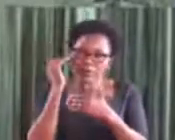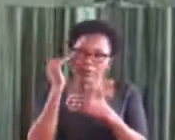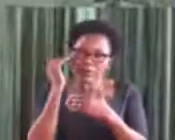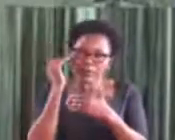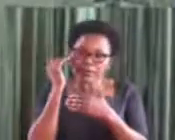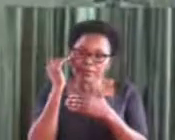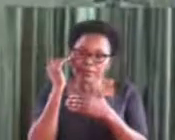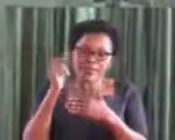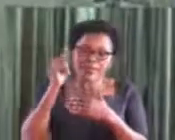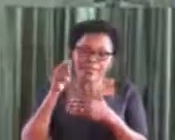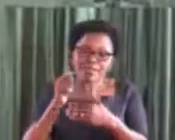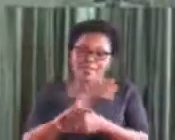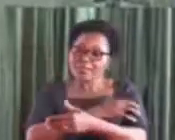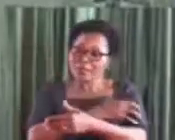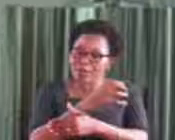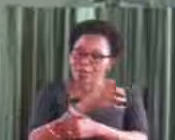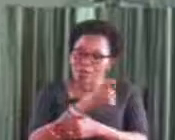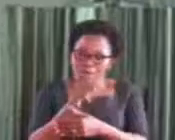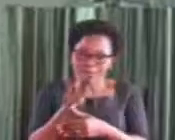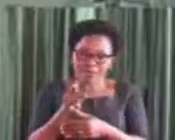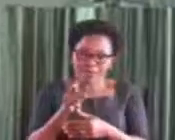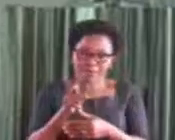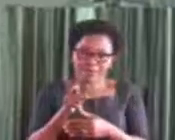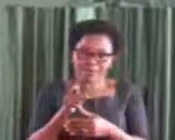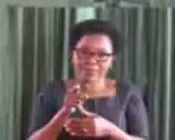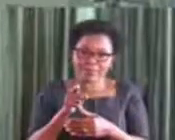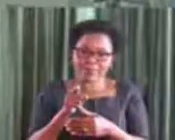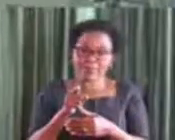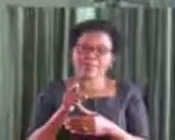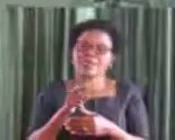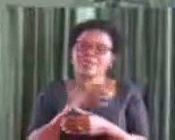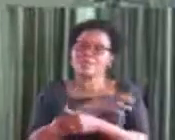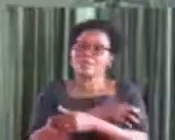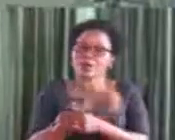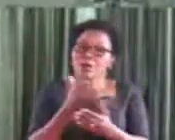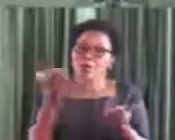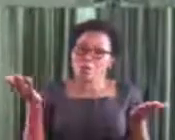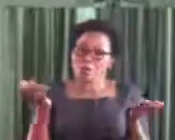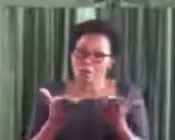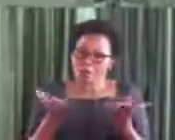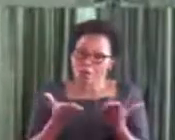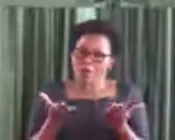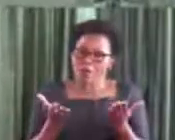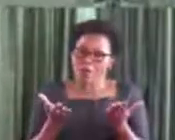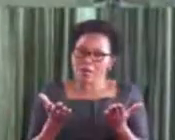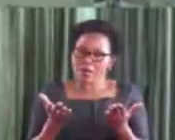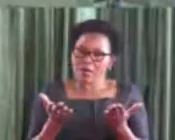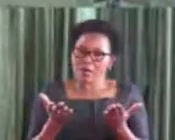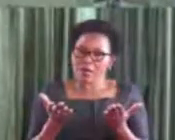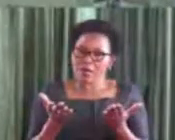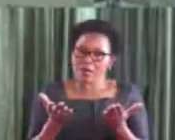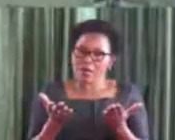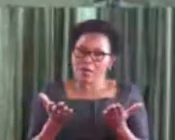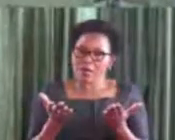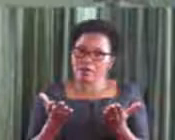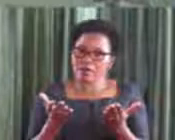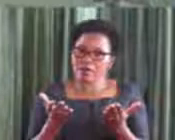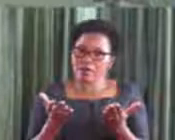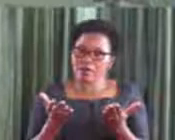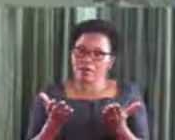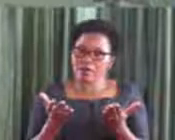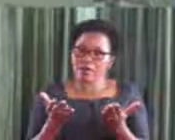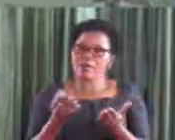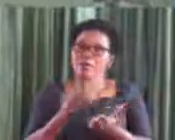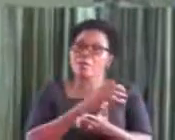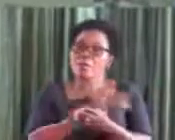And that jurisdiction is the one where it started with the case from the